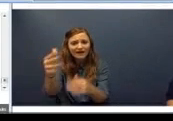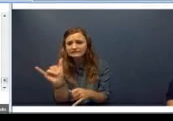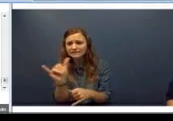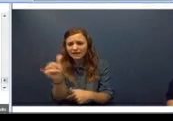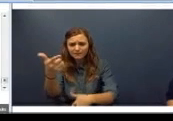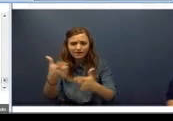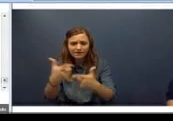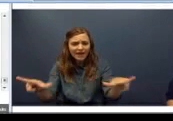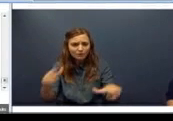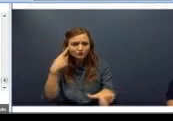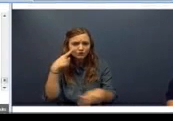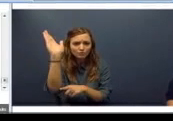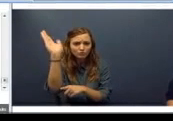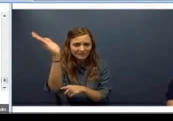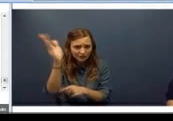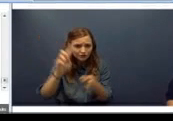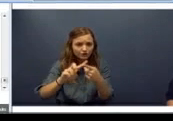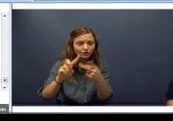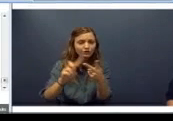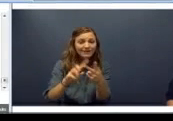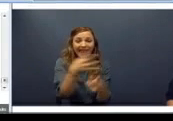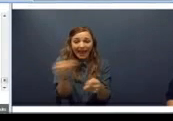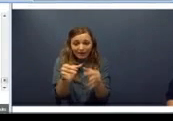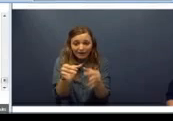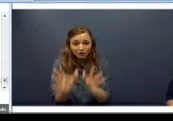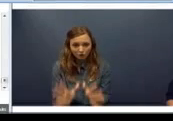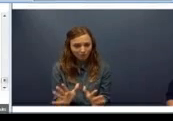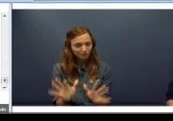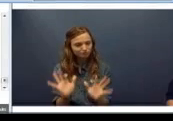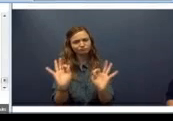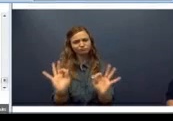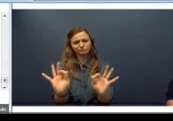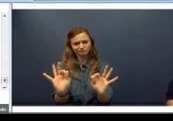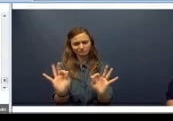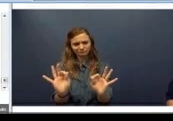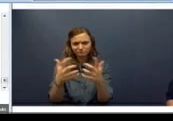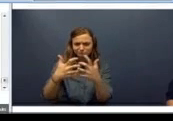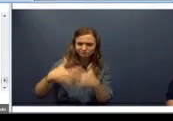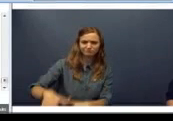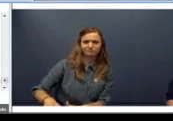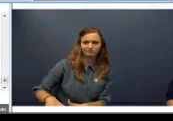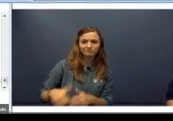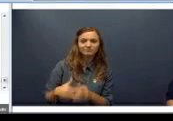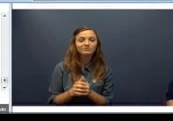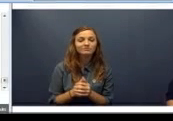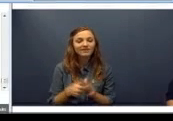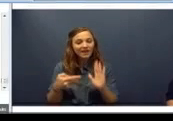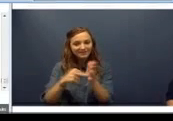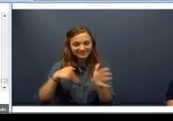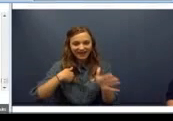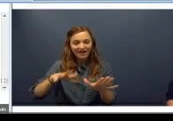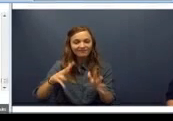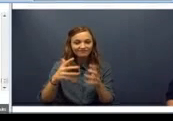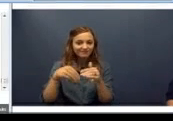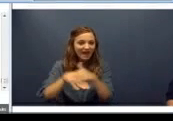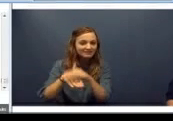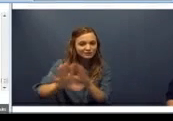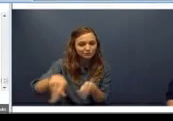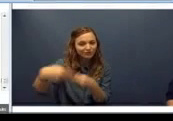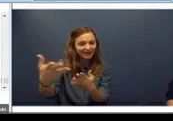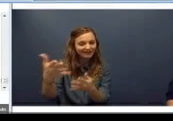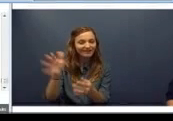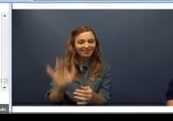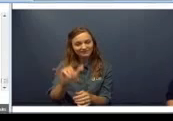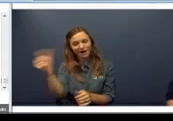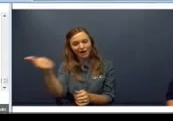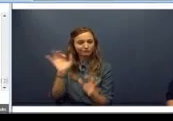same language for the presenter as well as the interpreter. So that way, we have